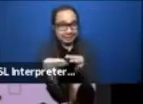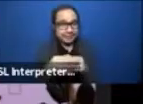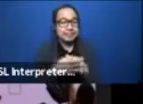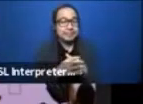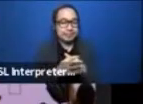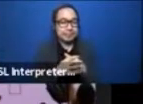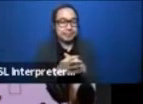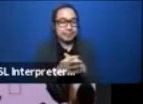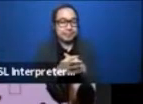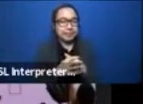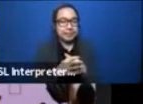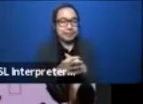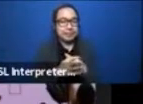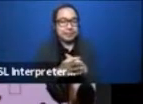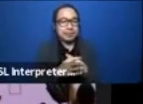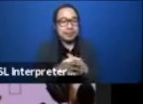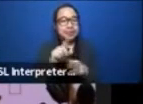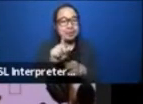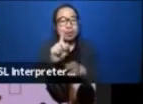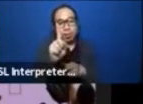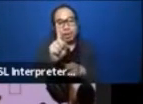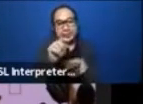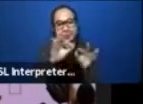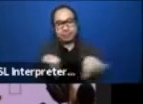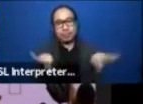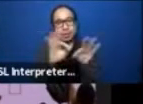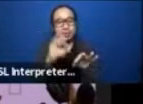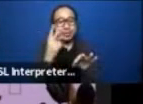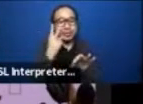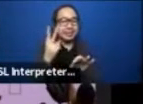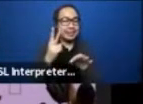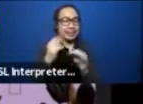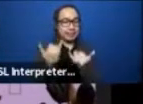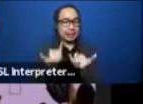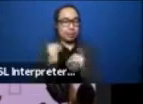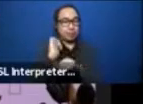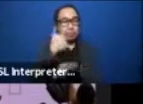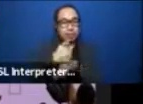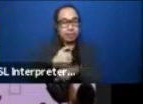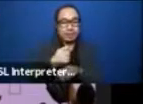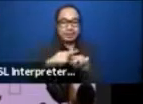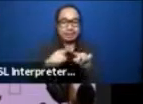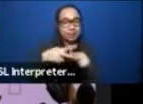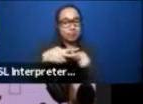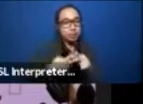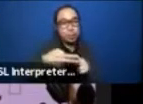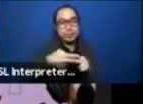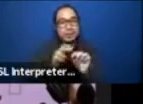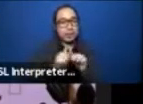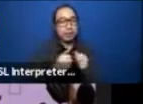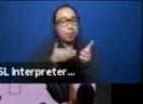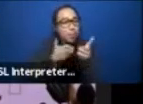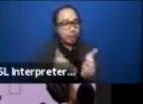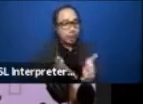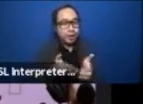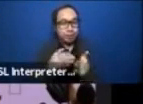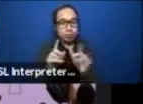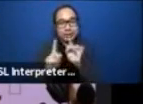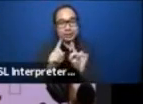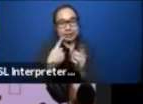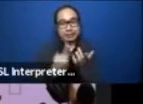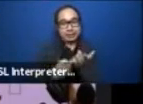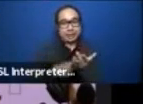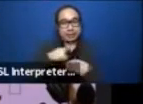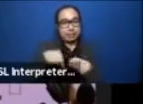Additionally, yes, there is another important thing. While we are building all these tools and ways to talk about these things, it is also important that we